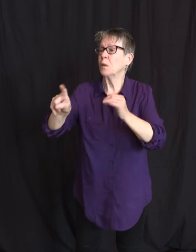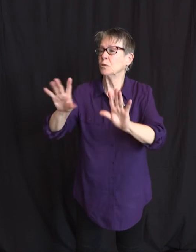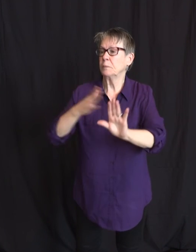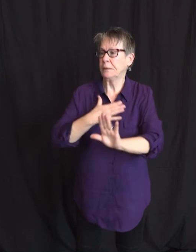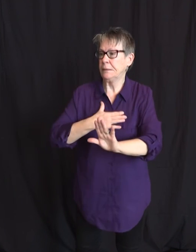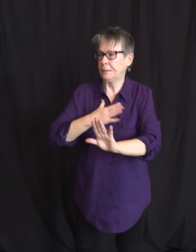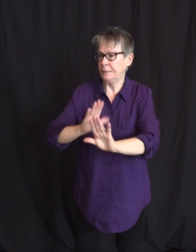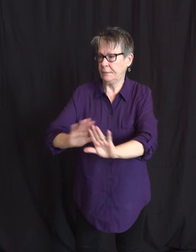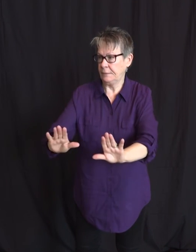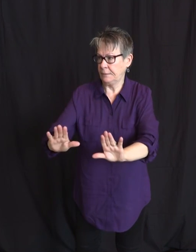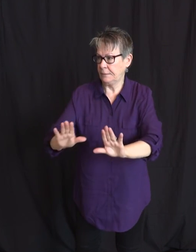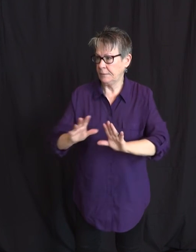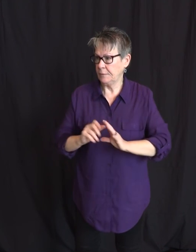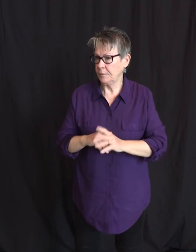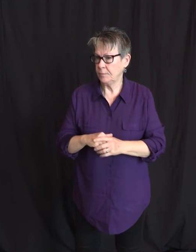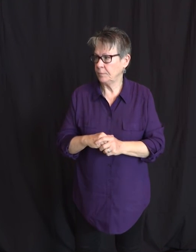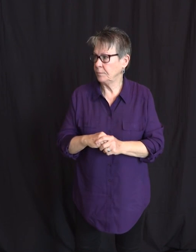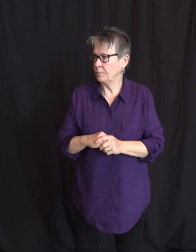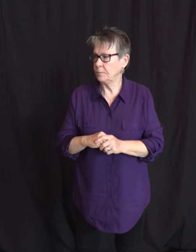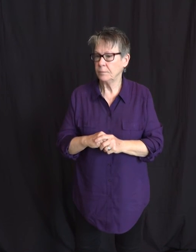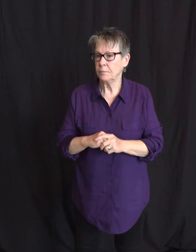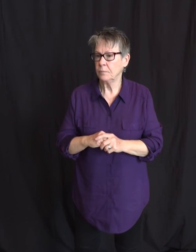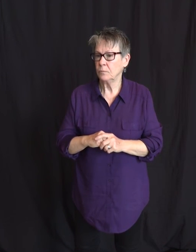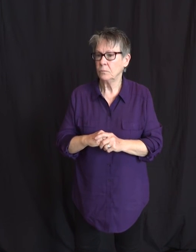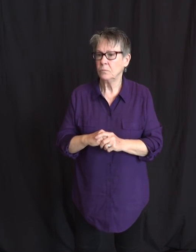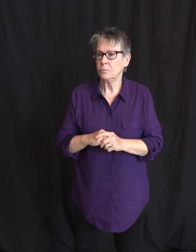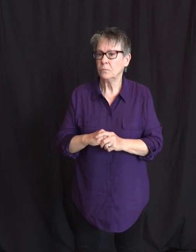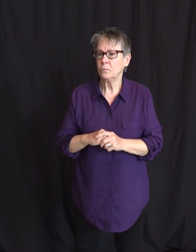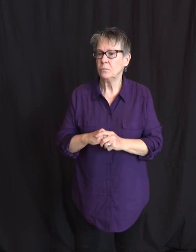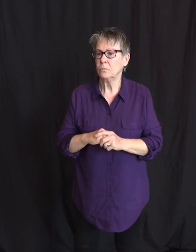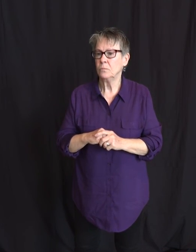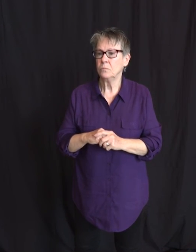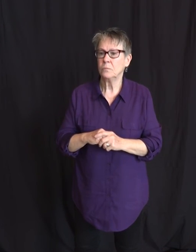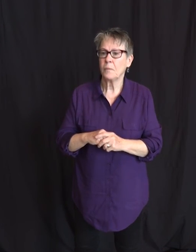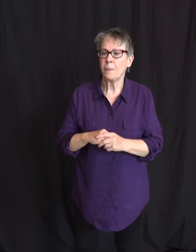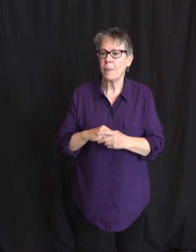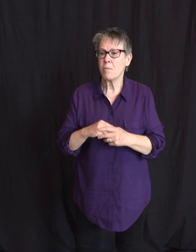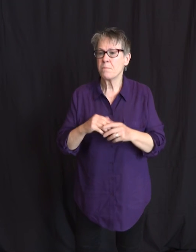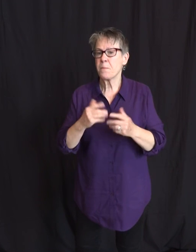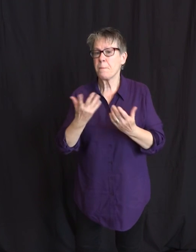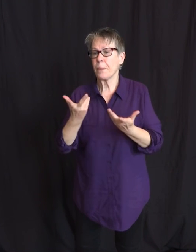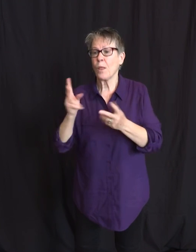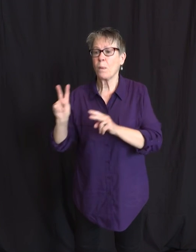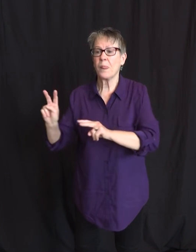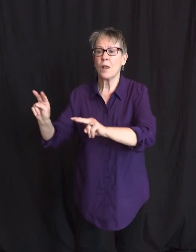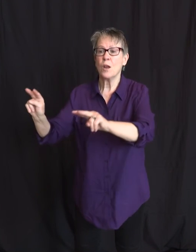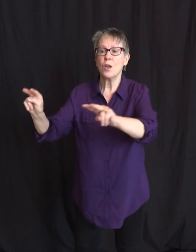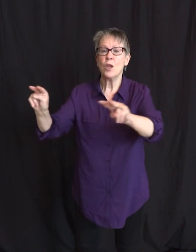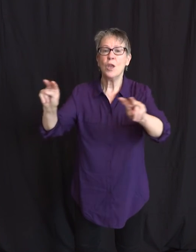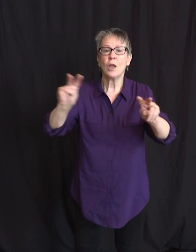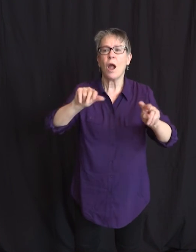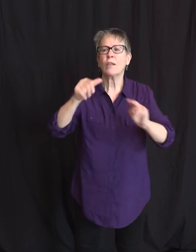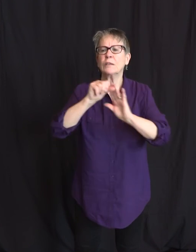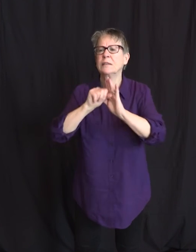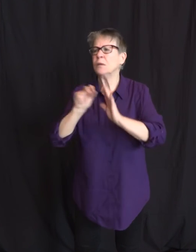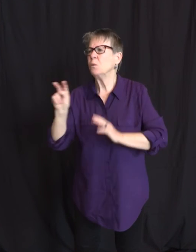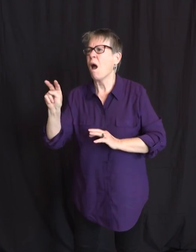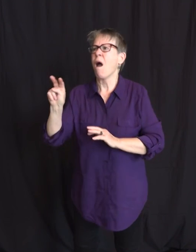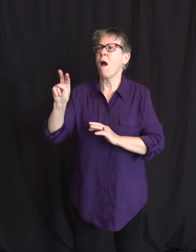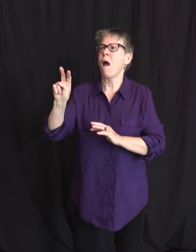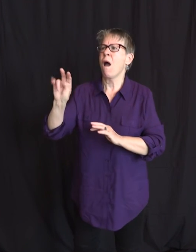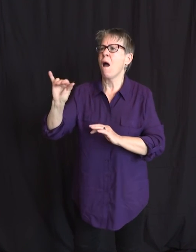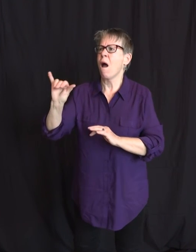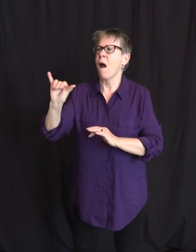you've picked up from other states, anything you've been looking to copy or maybe avoid in developing this, road back plan? And then second, more